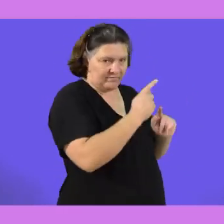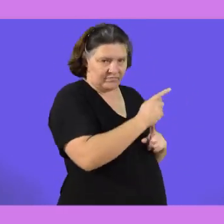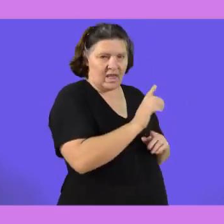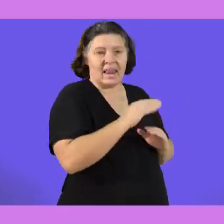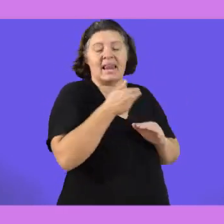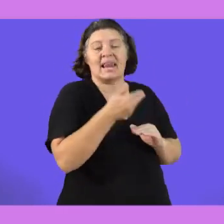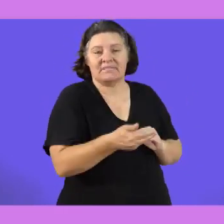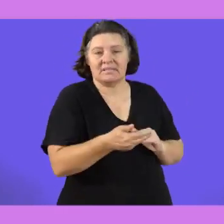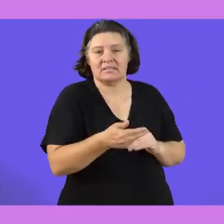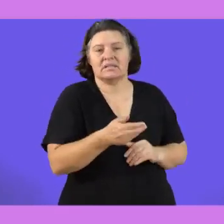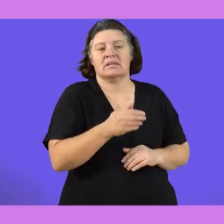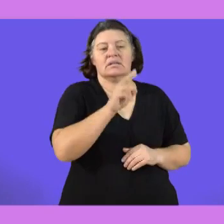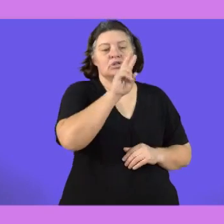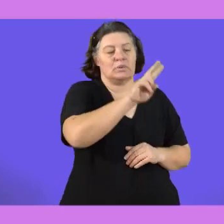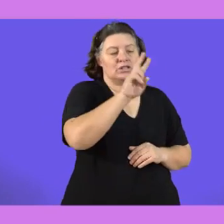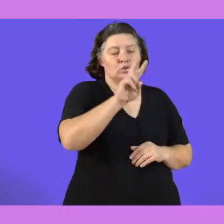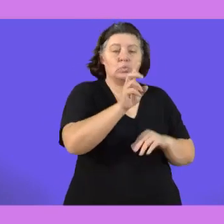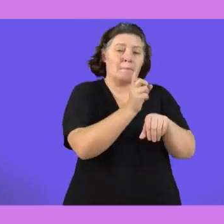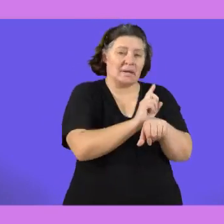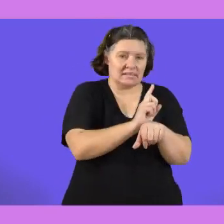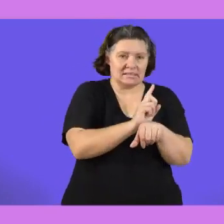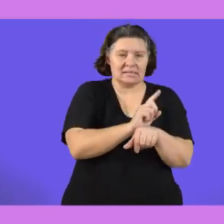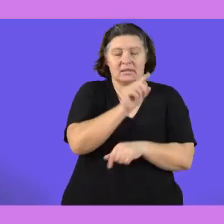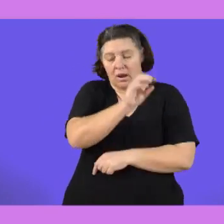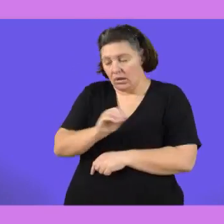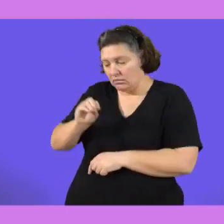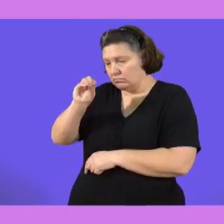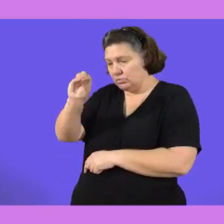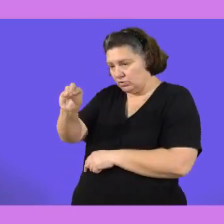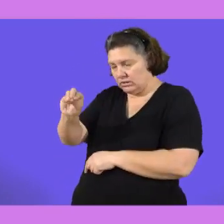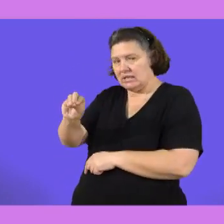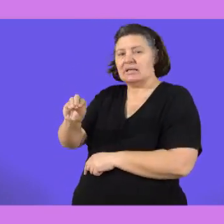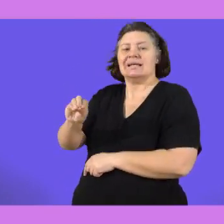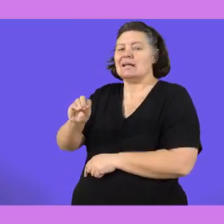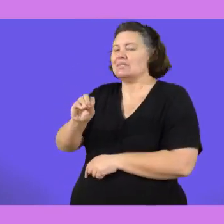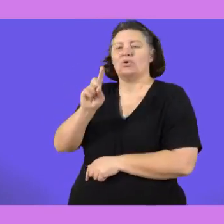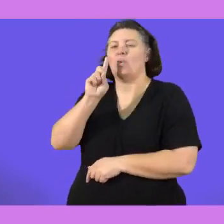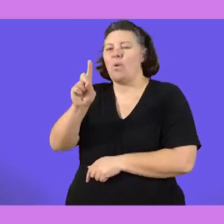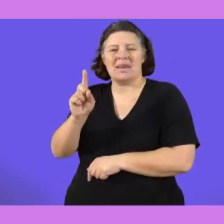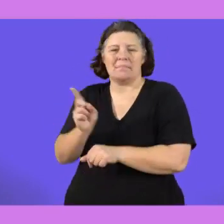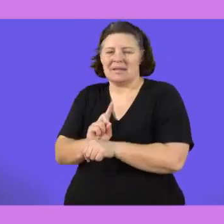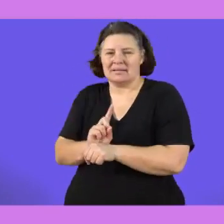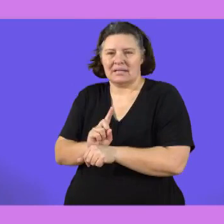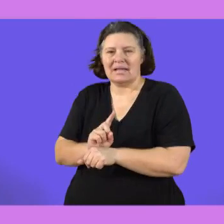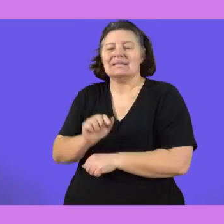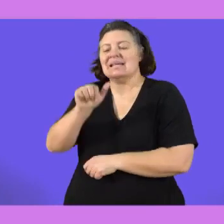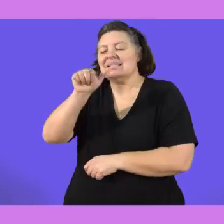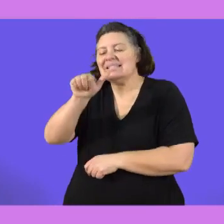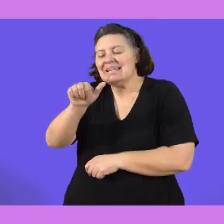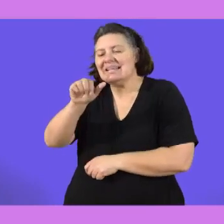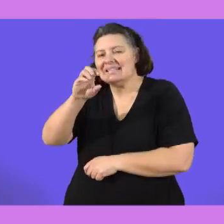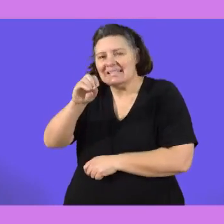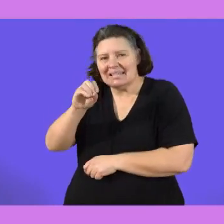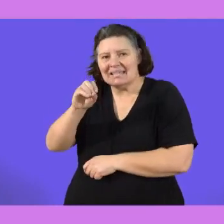So left here will be 22 minutes. When I take it over, it's not 1 minute that I'm taking over, but